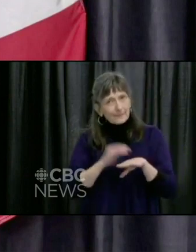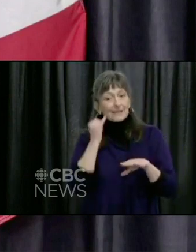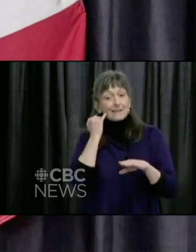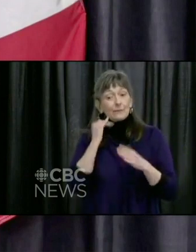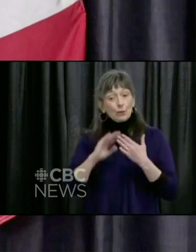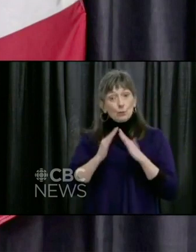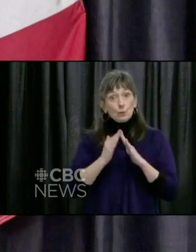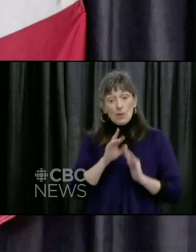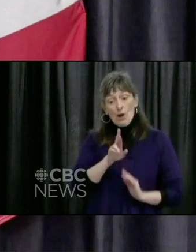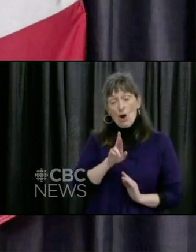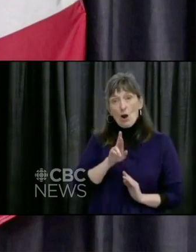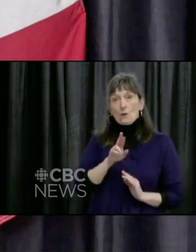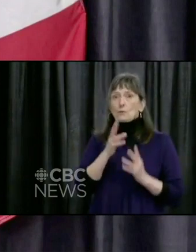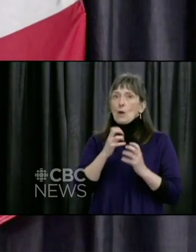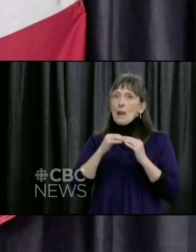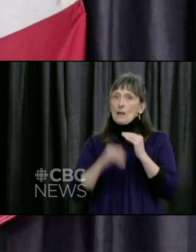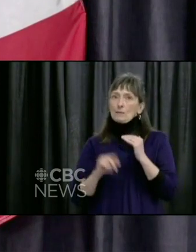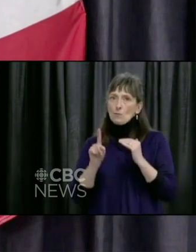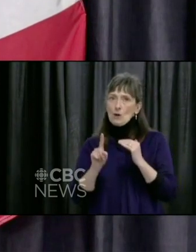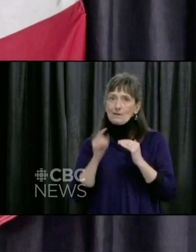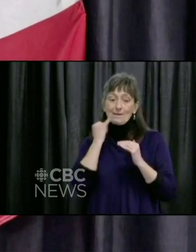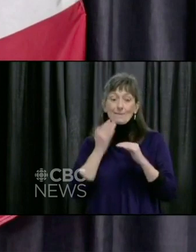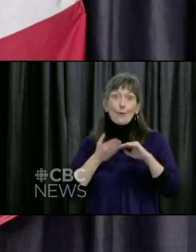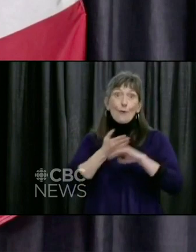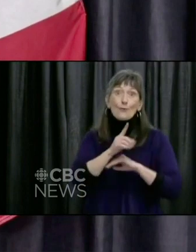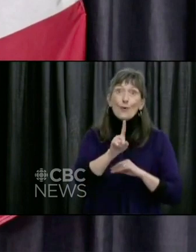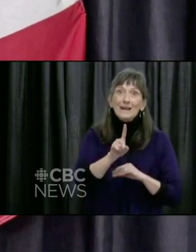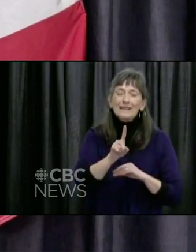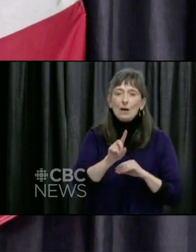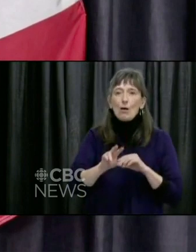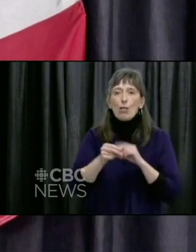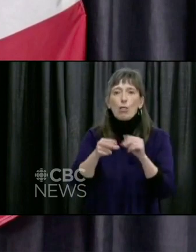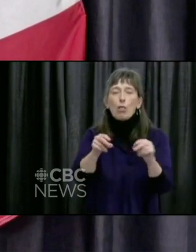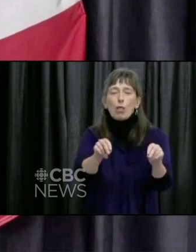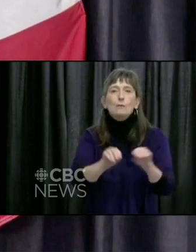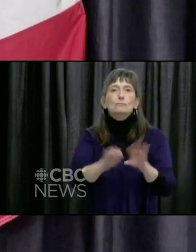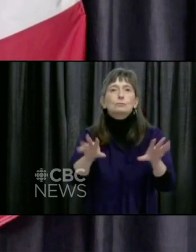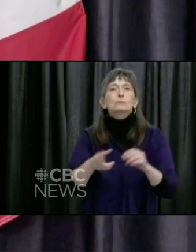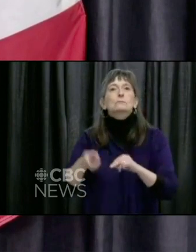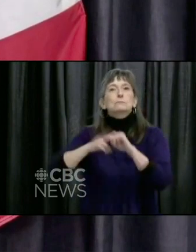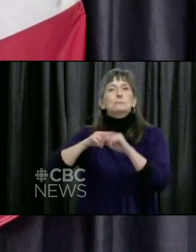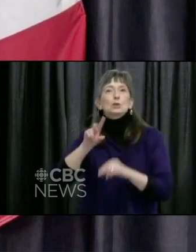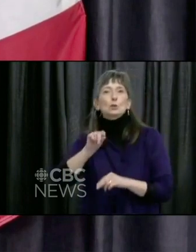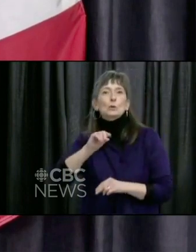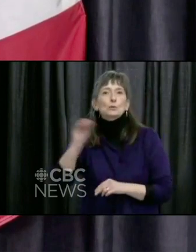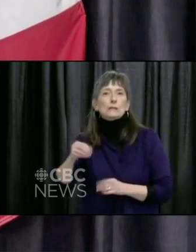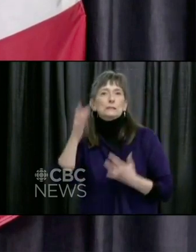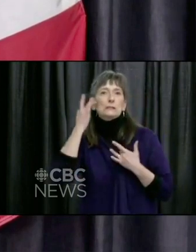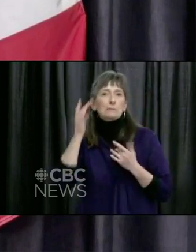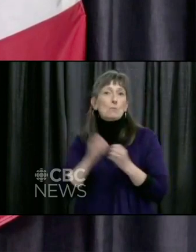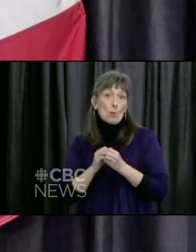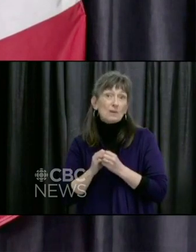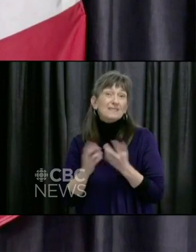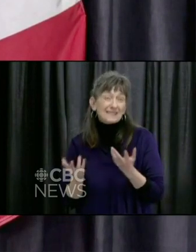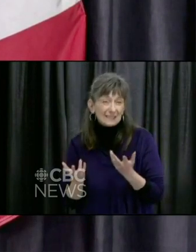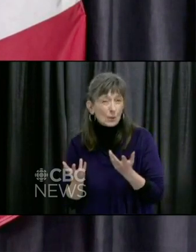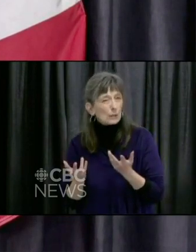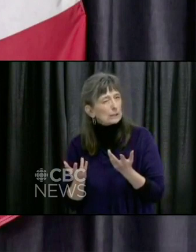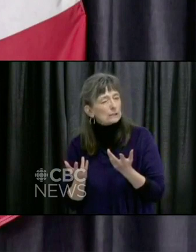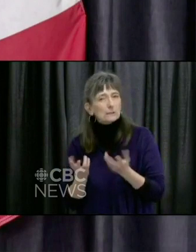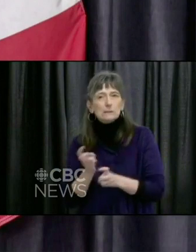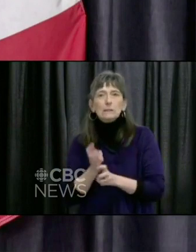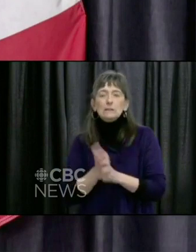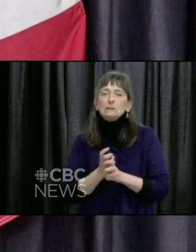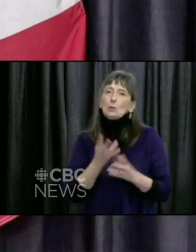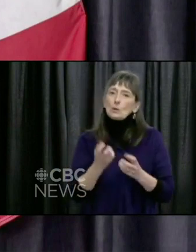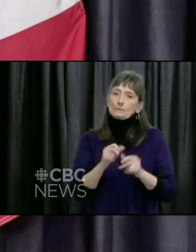that R0 value less than 1 and to titrate it as best as we can as we start relaxing public